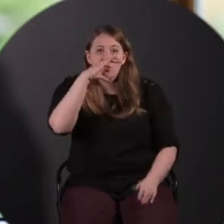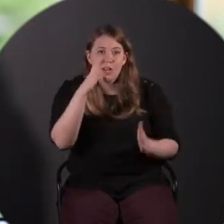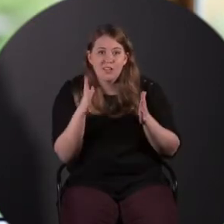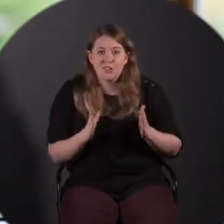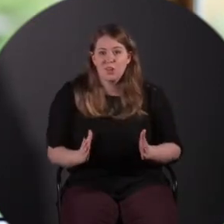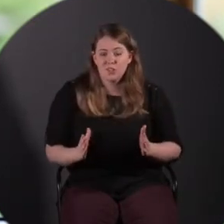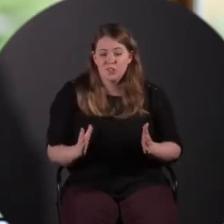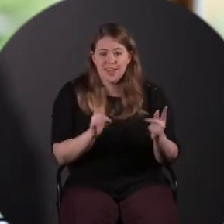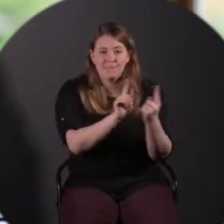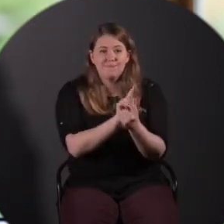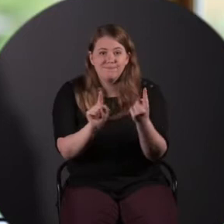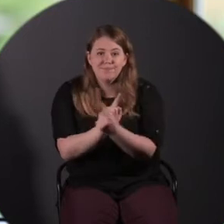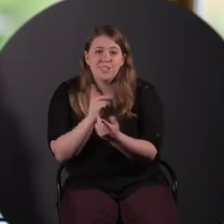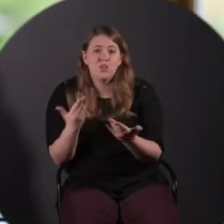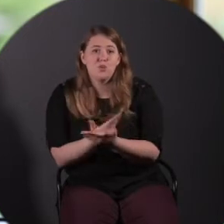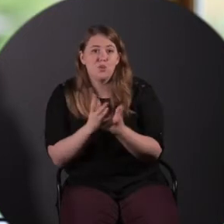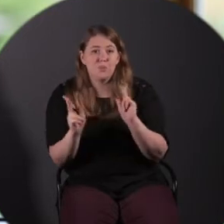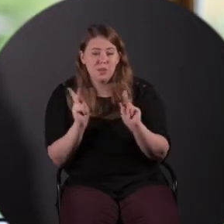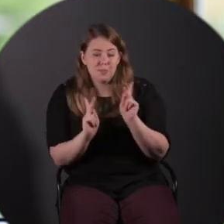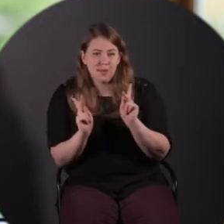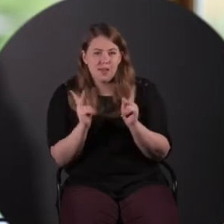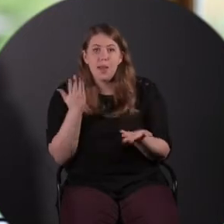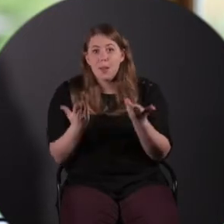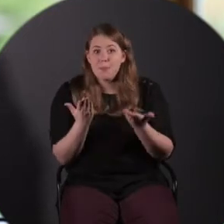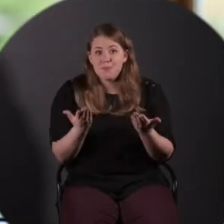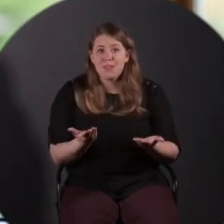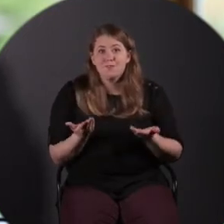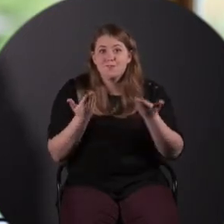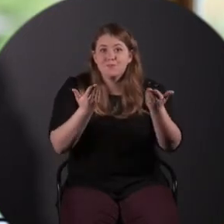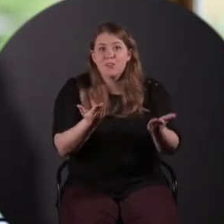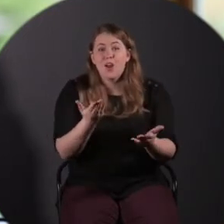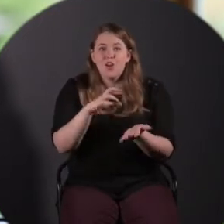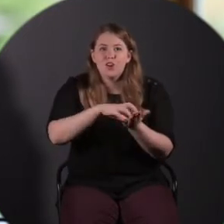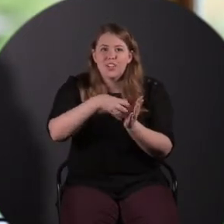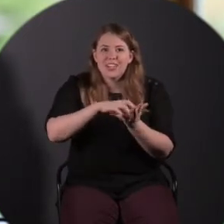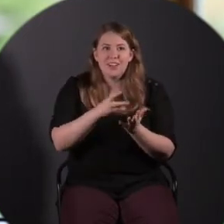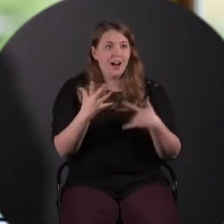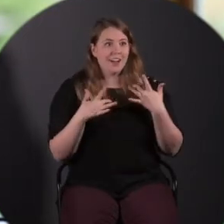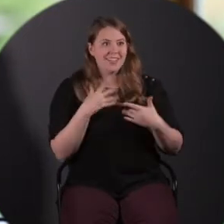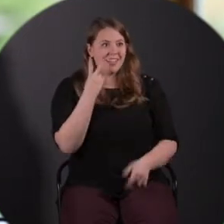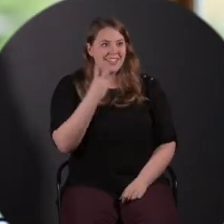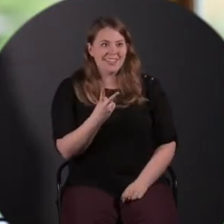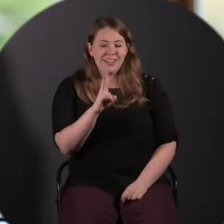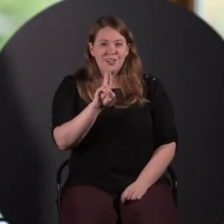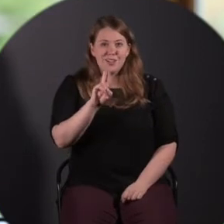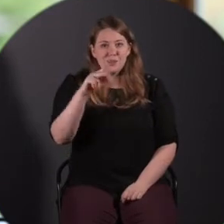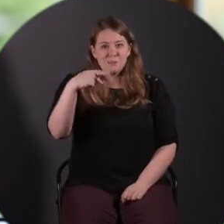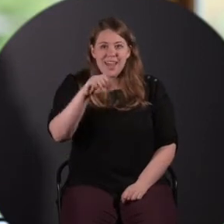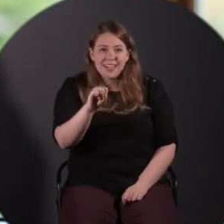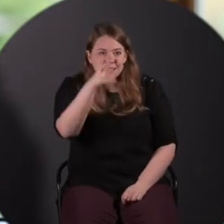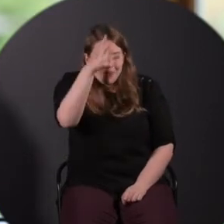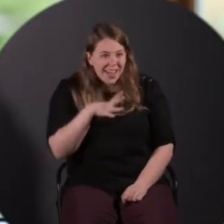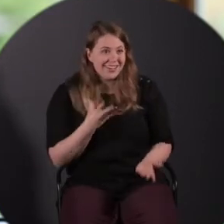met before. Some of you have probably even offered cookies to the UPS man because you're so excited to see somebody. But I think